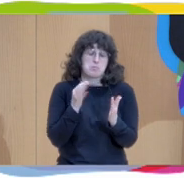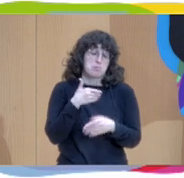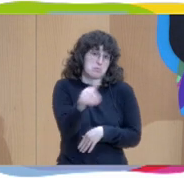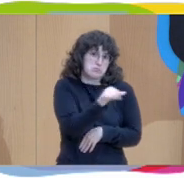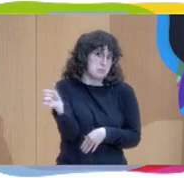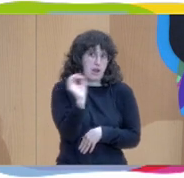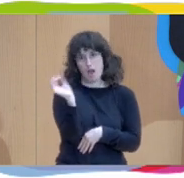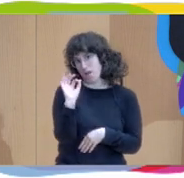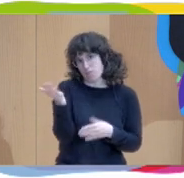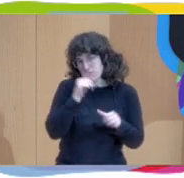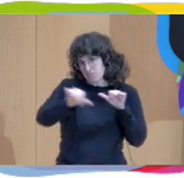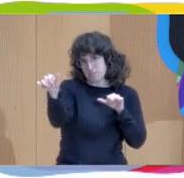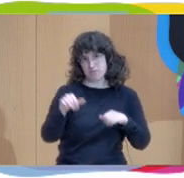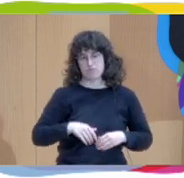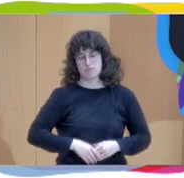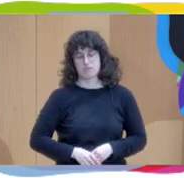Let's see.